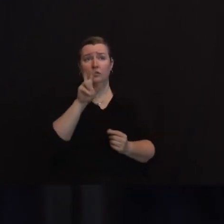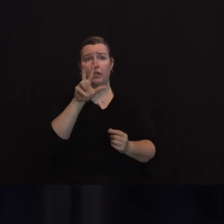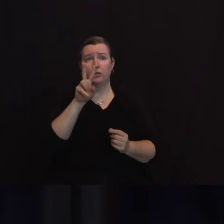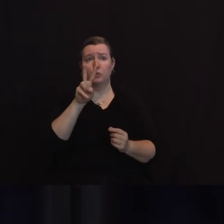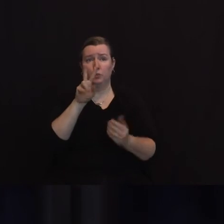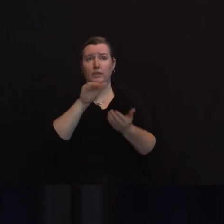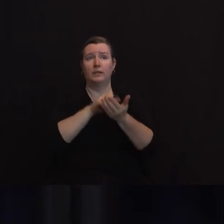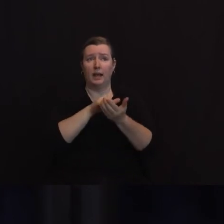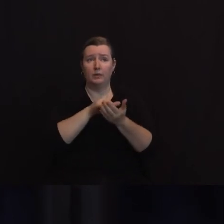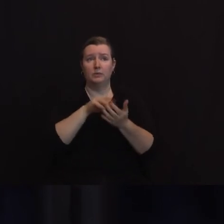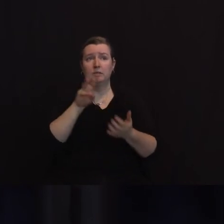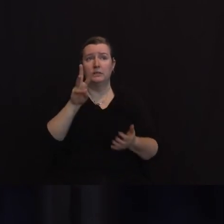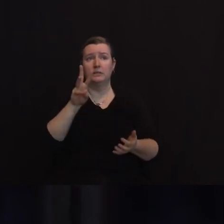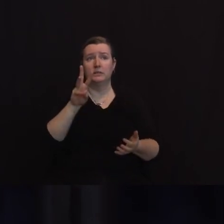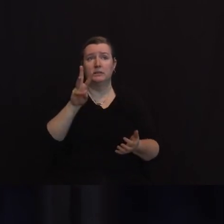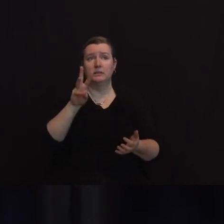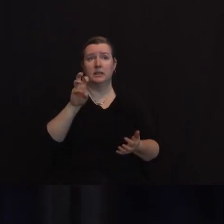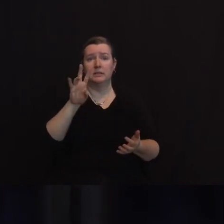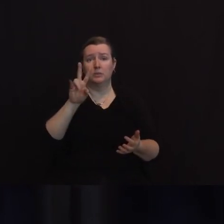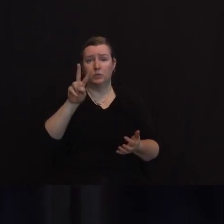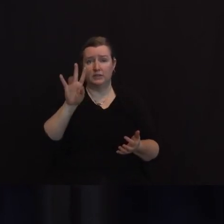232,627. Residents,